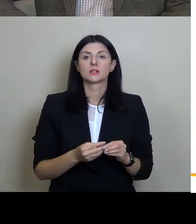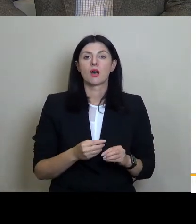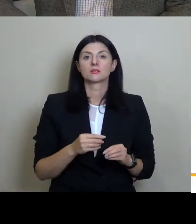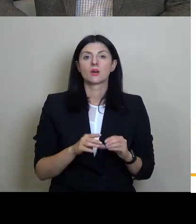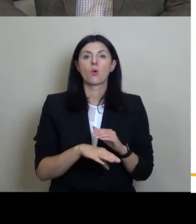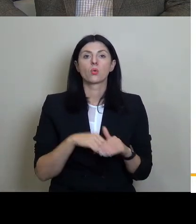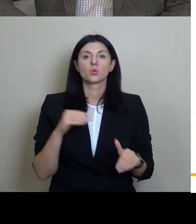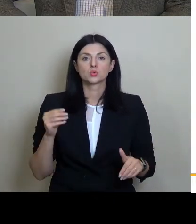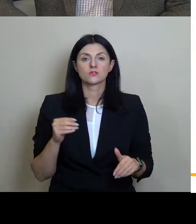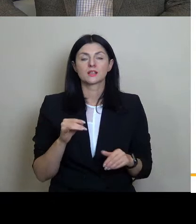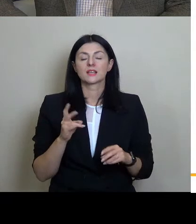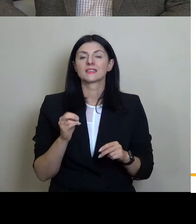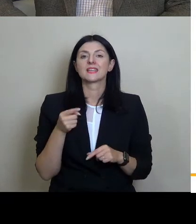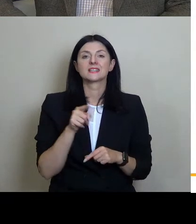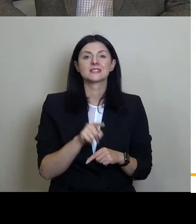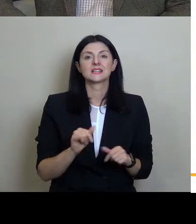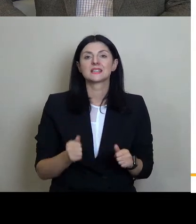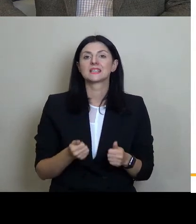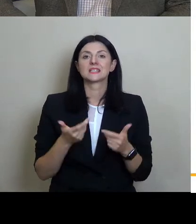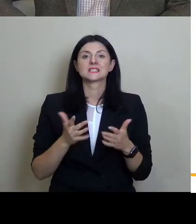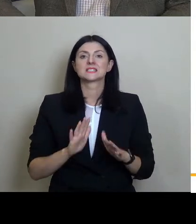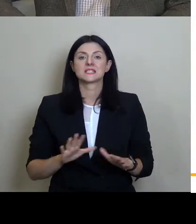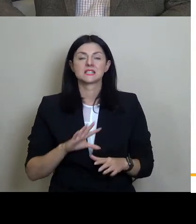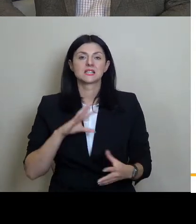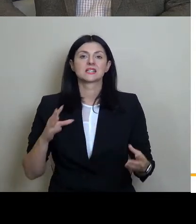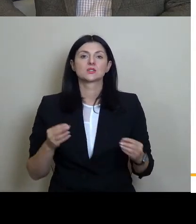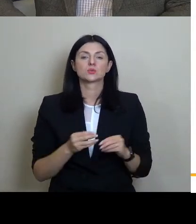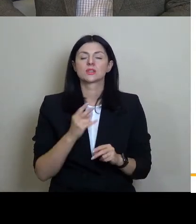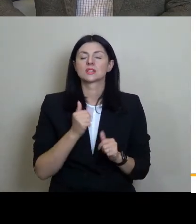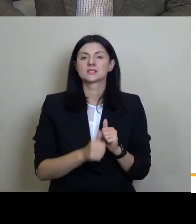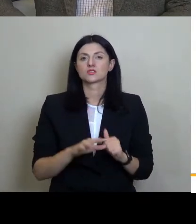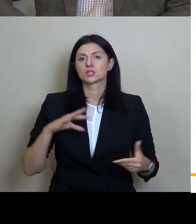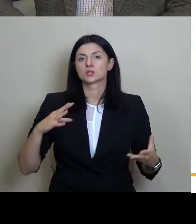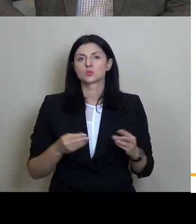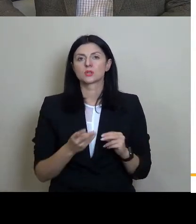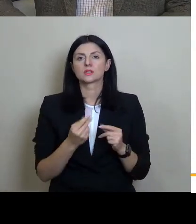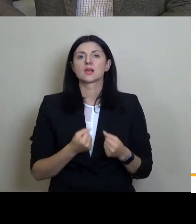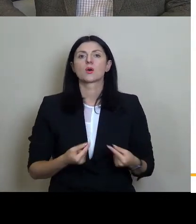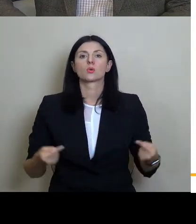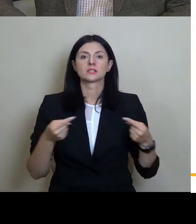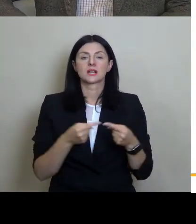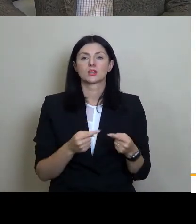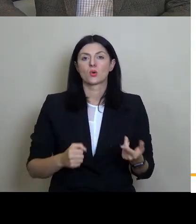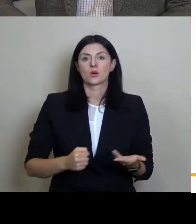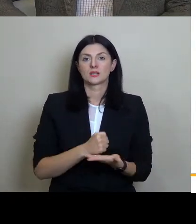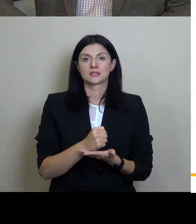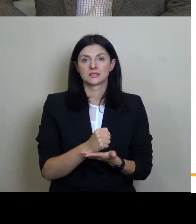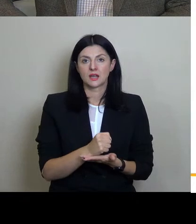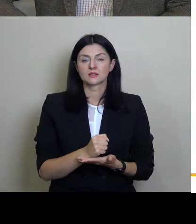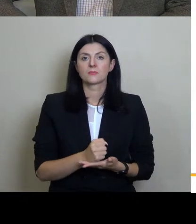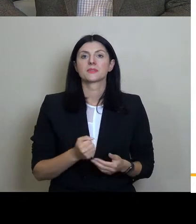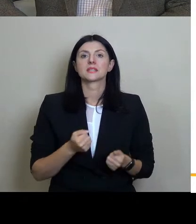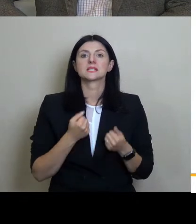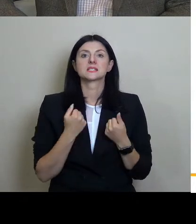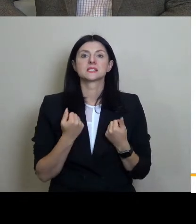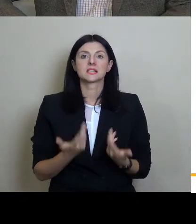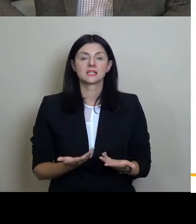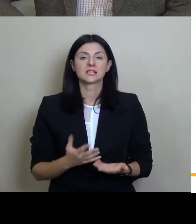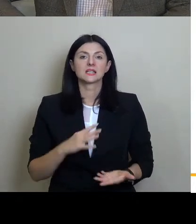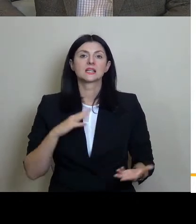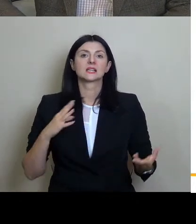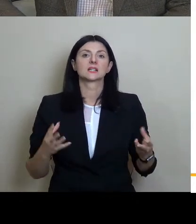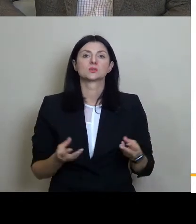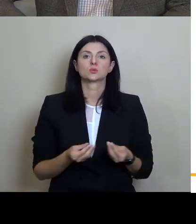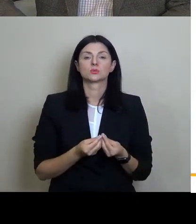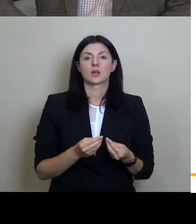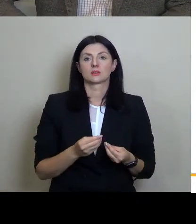And remember that the result of the voting is not just a result of voting for a specific candidate under